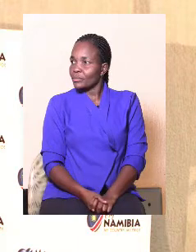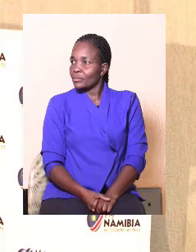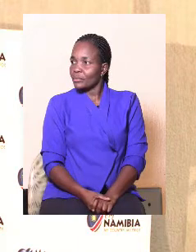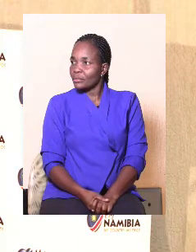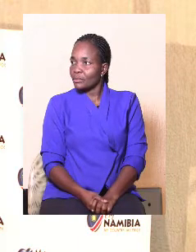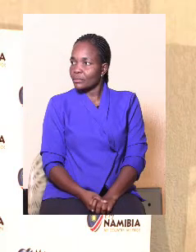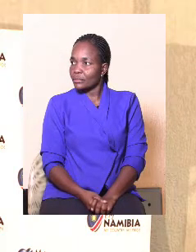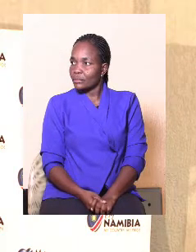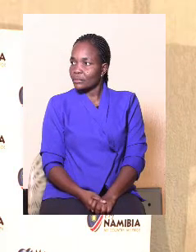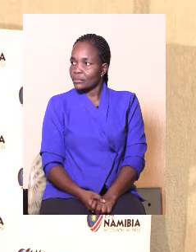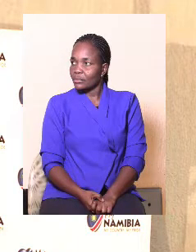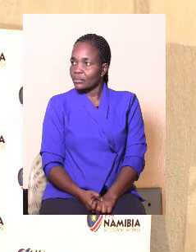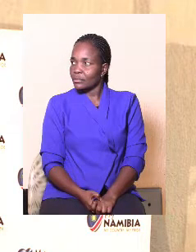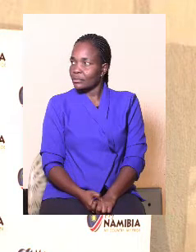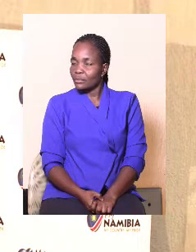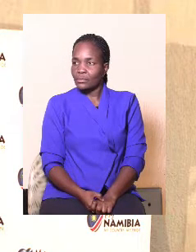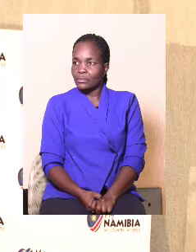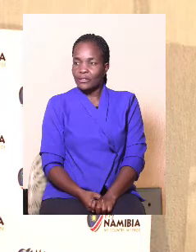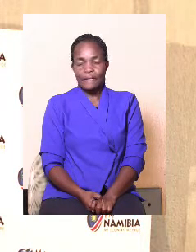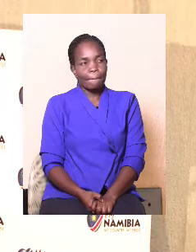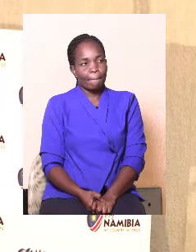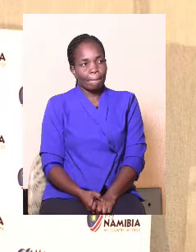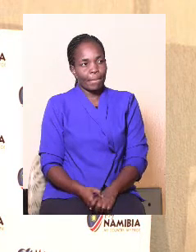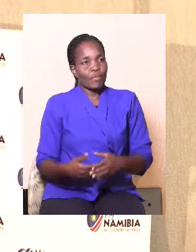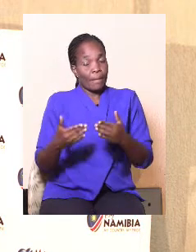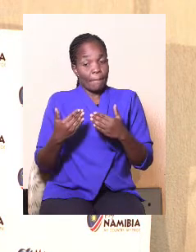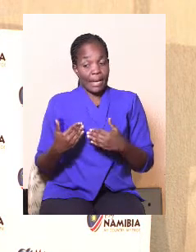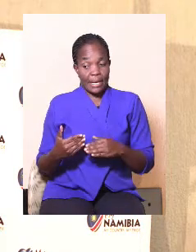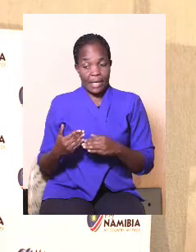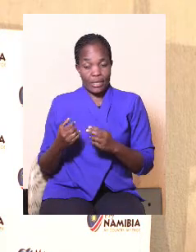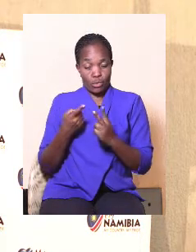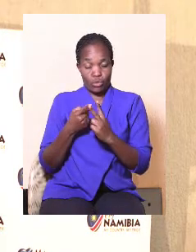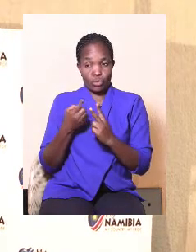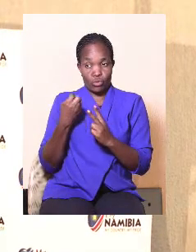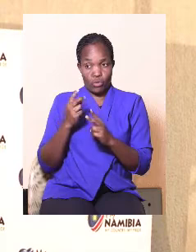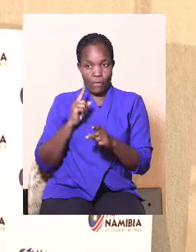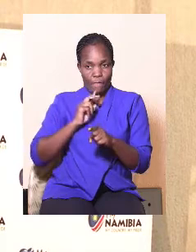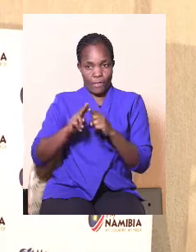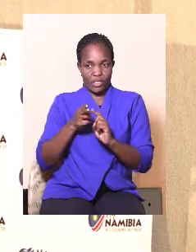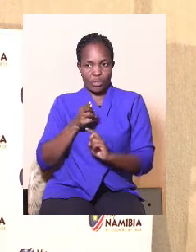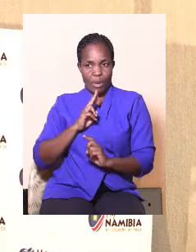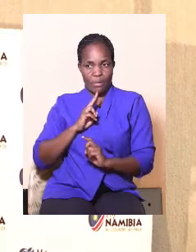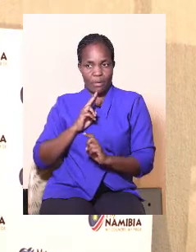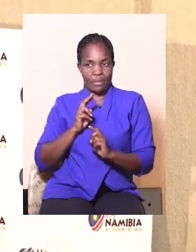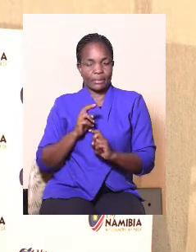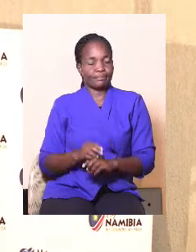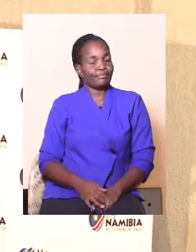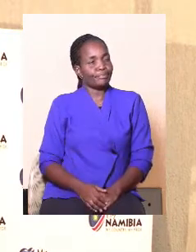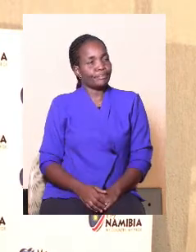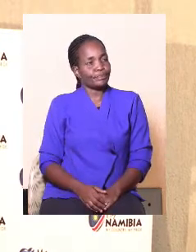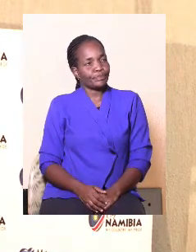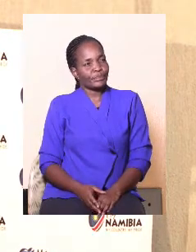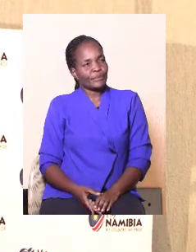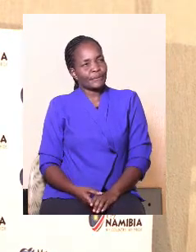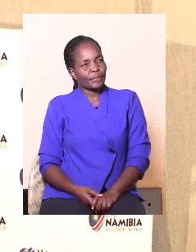I think, because they are quite a mouthful, before we can continue with the rest. Yeah.